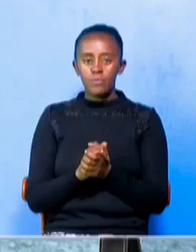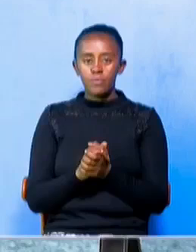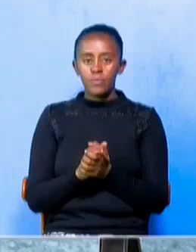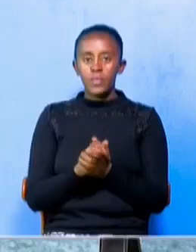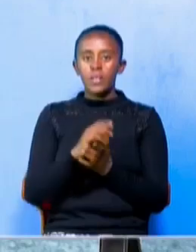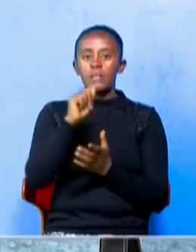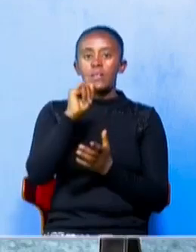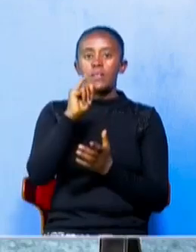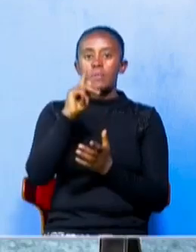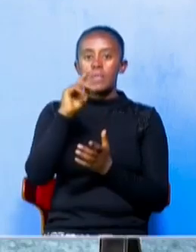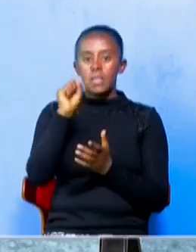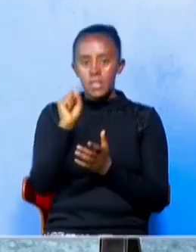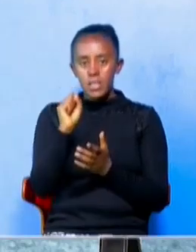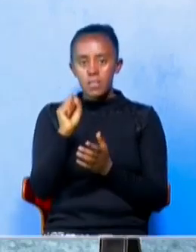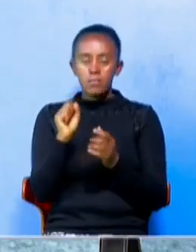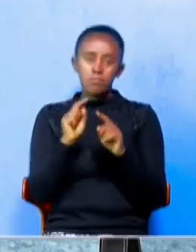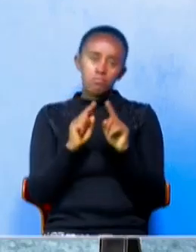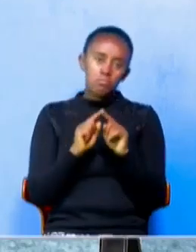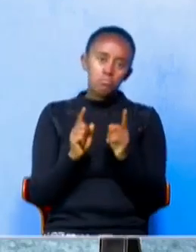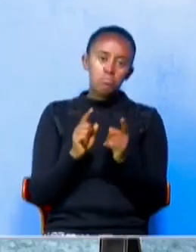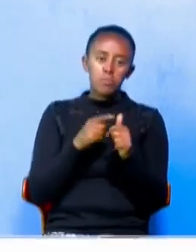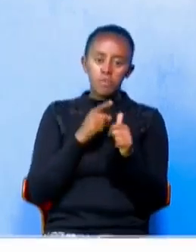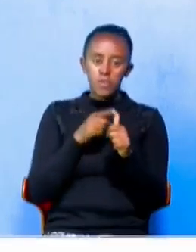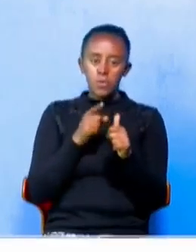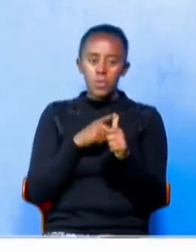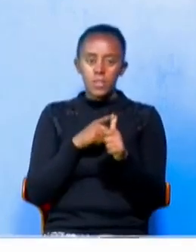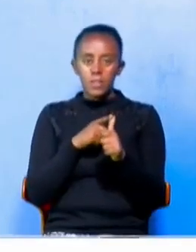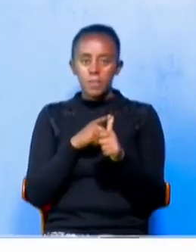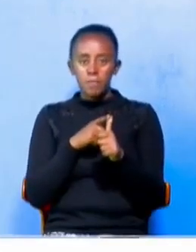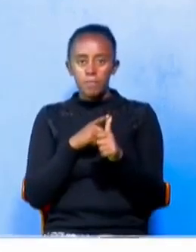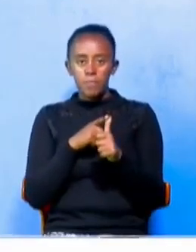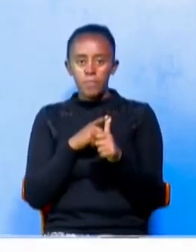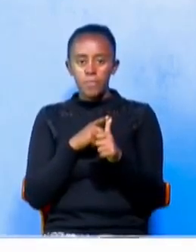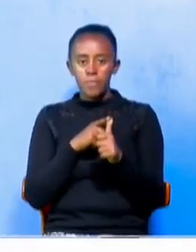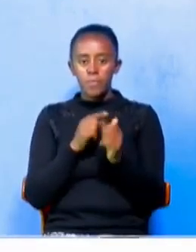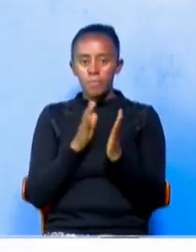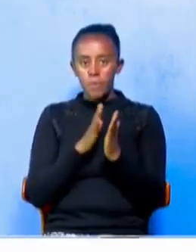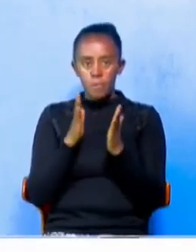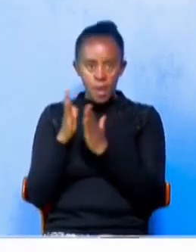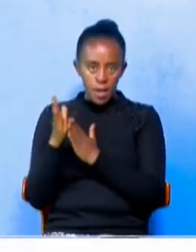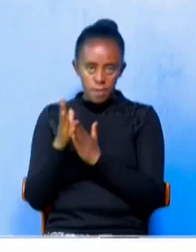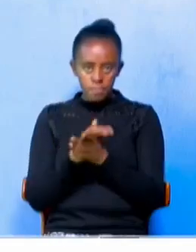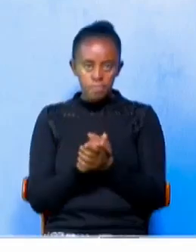Tips of interview. There are three in number, right? The first one that is prepare.